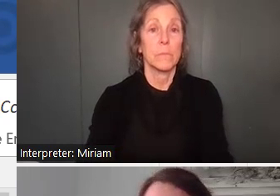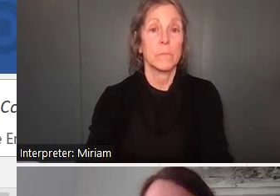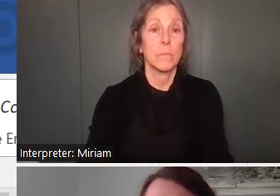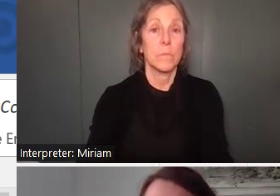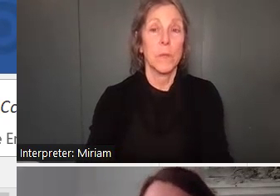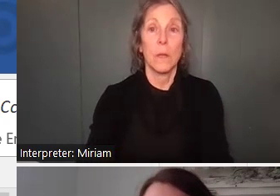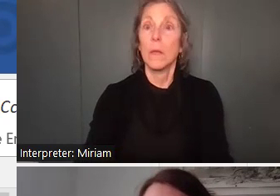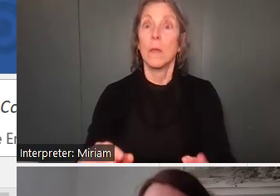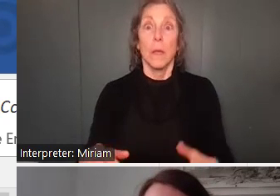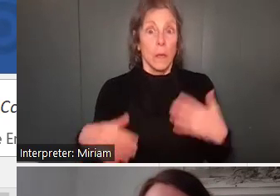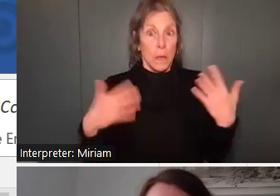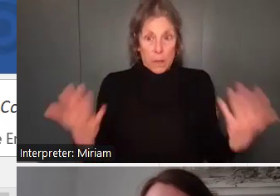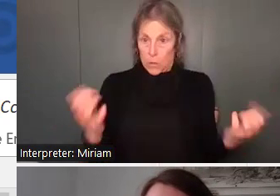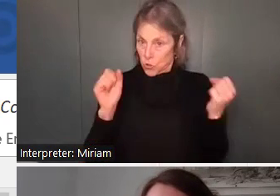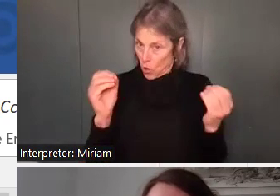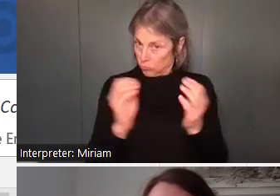So